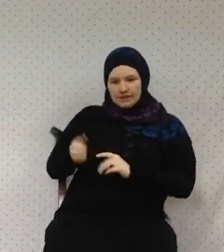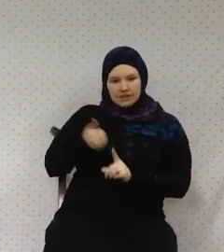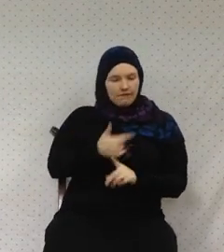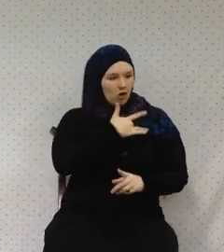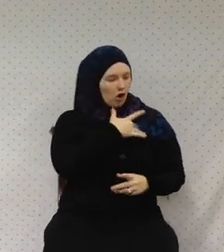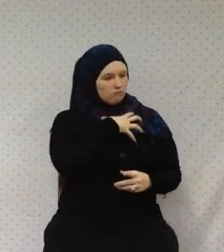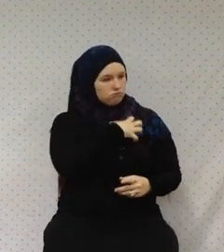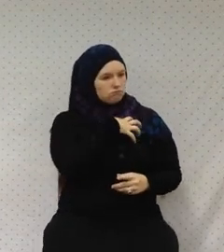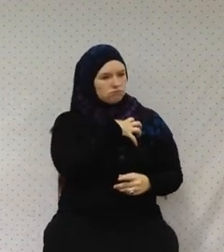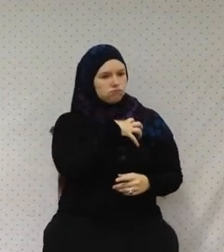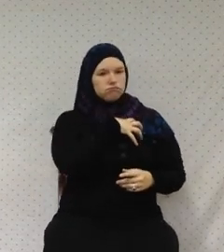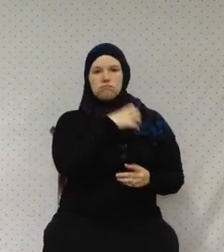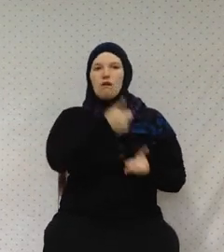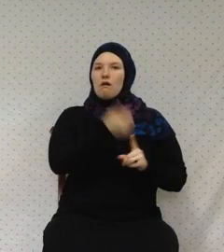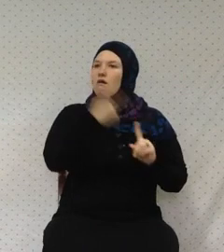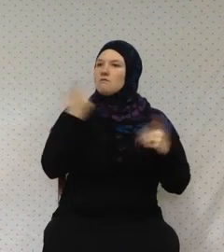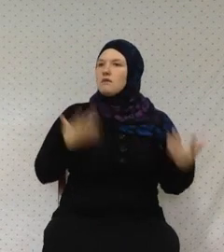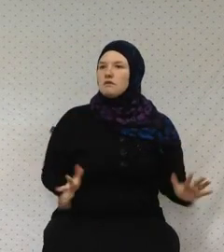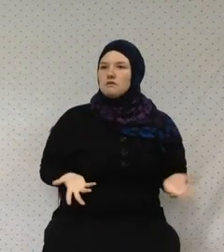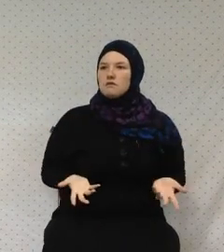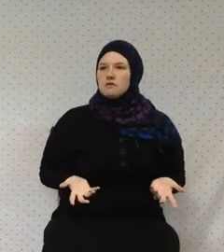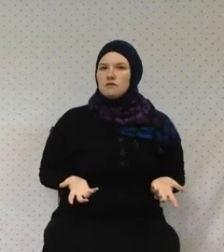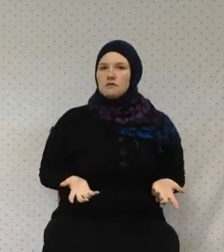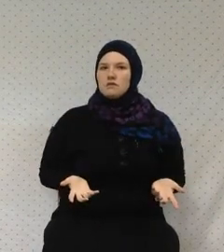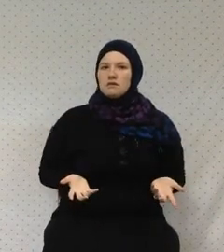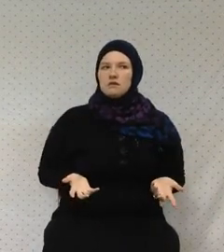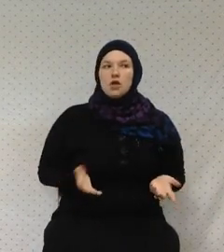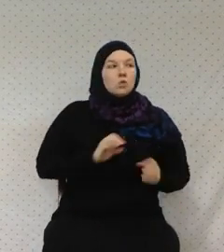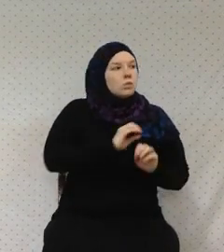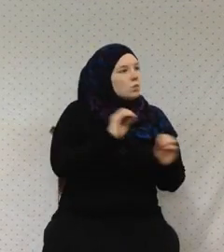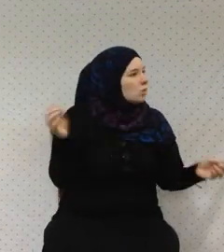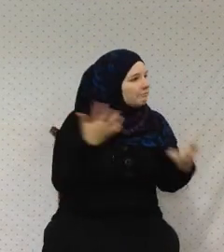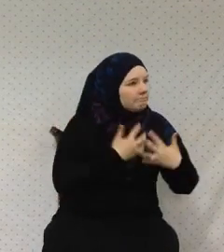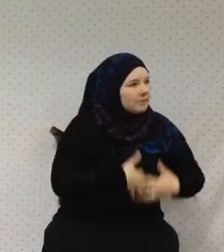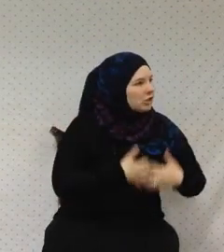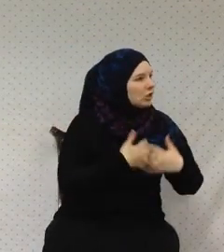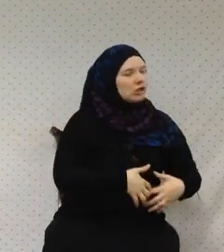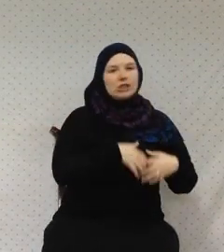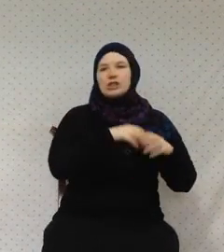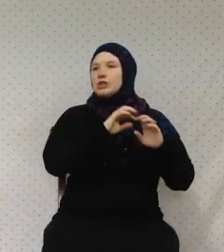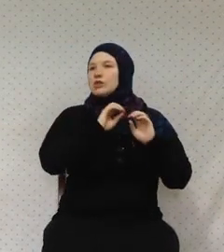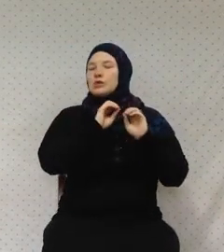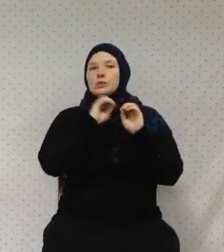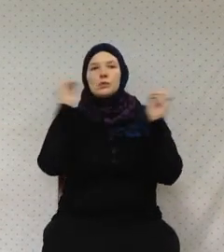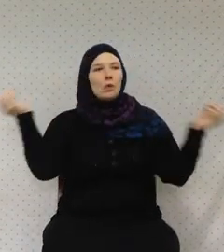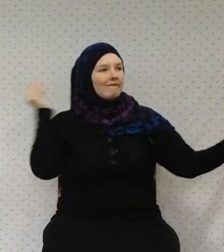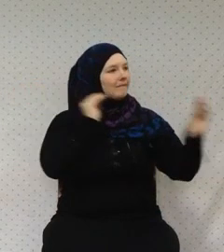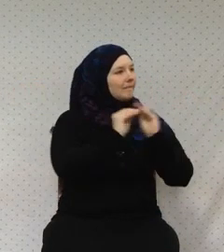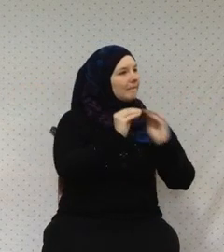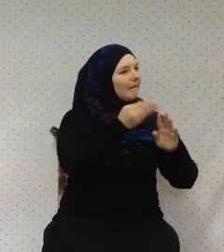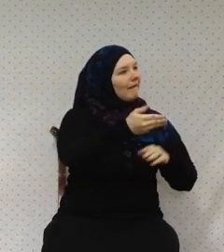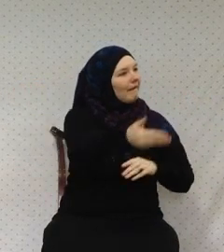your heart is working automatically. No machine, no maintenance, no gears,